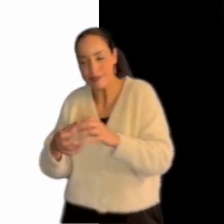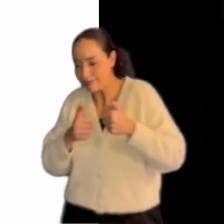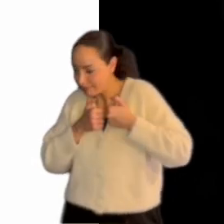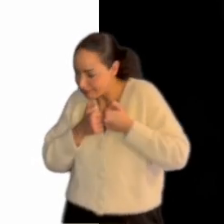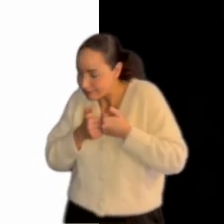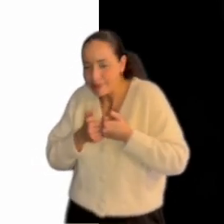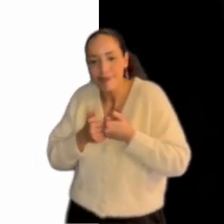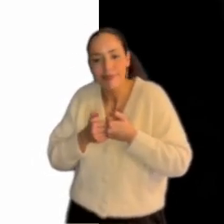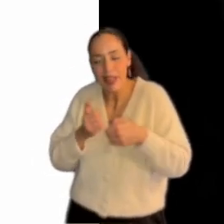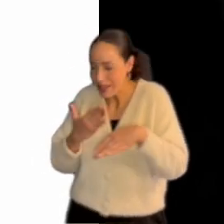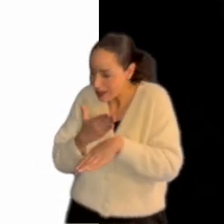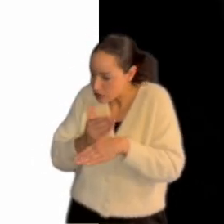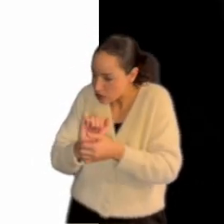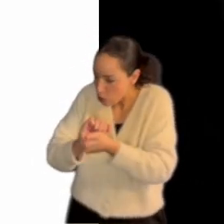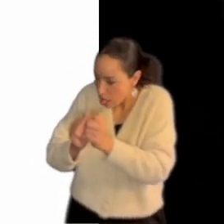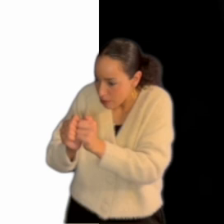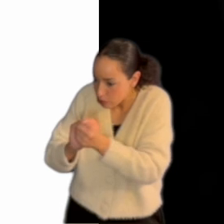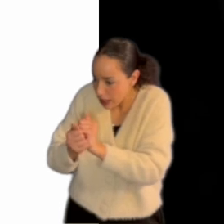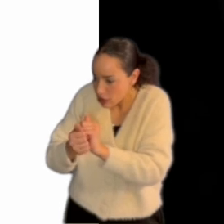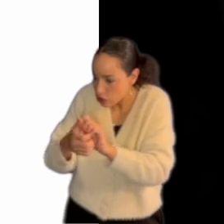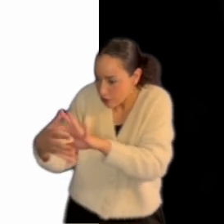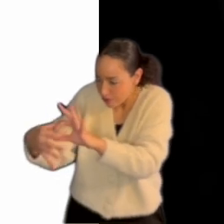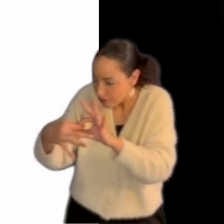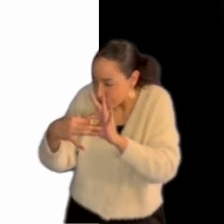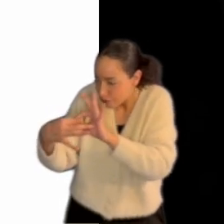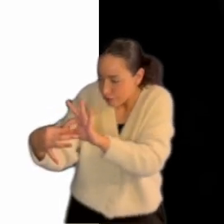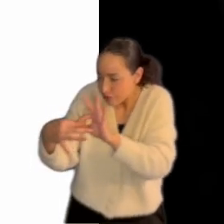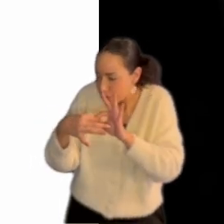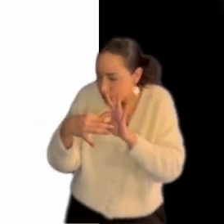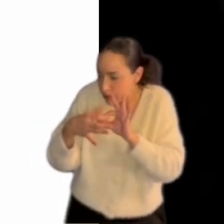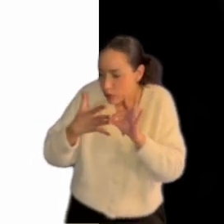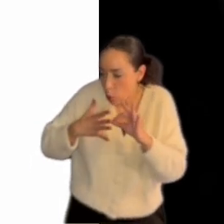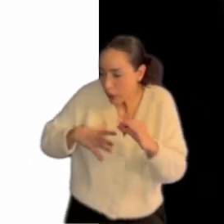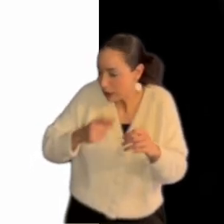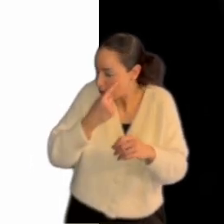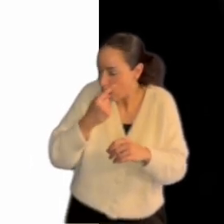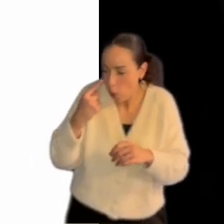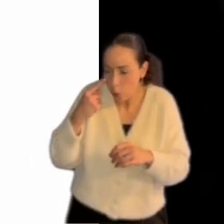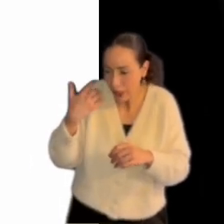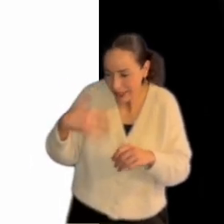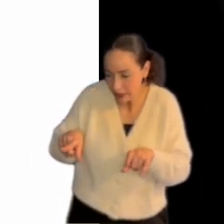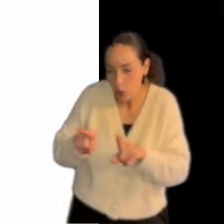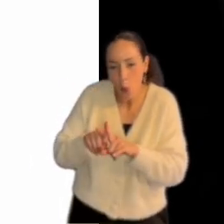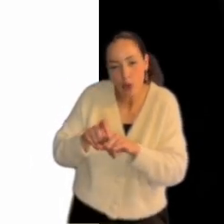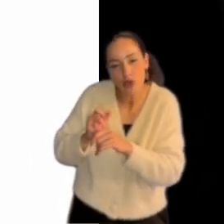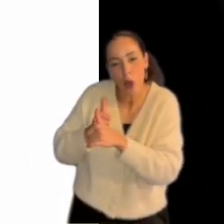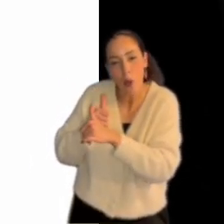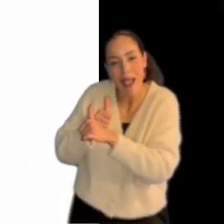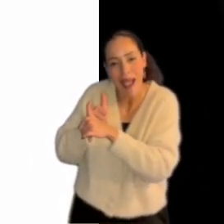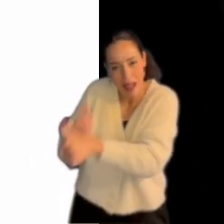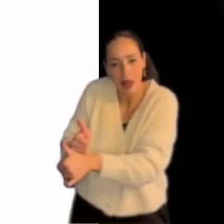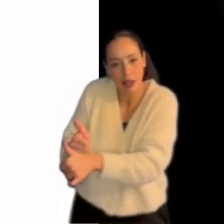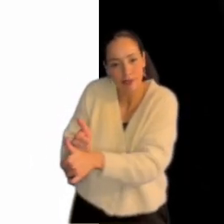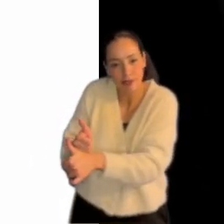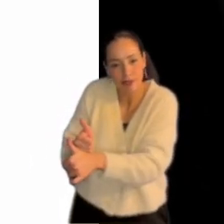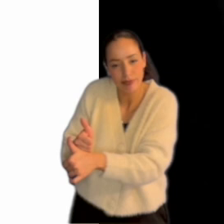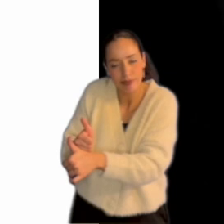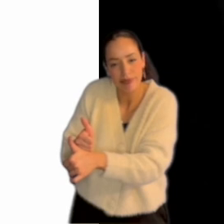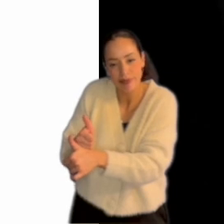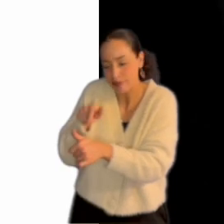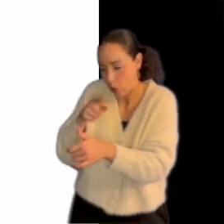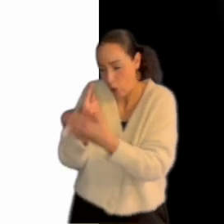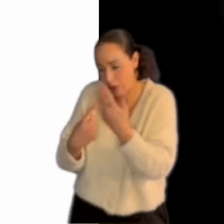affiliation. We must be both a witness and an ally. Only then might change, individually and collectively, become